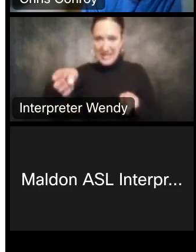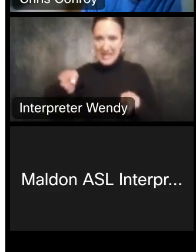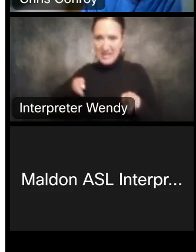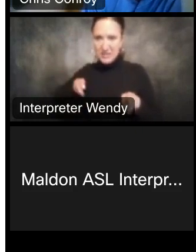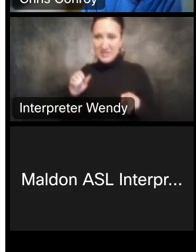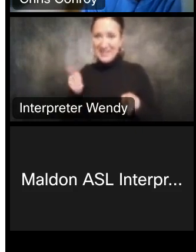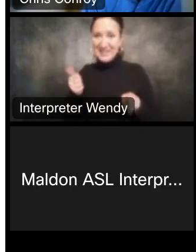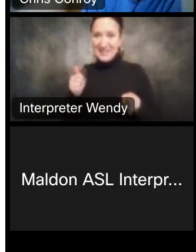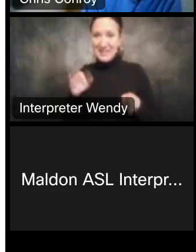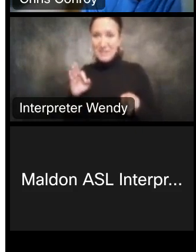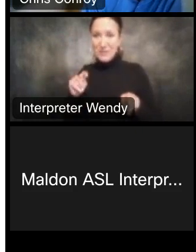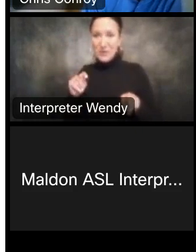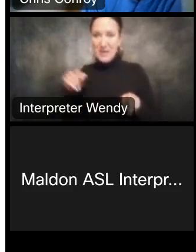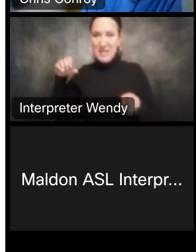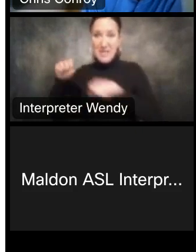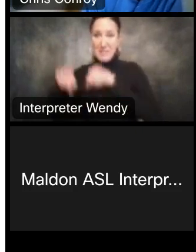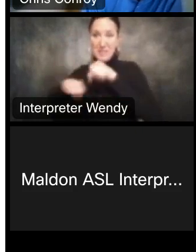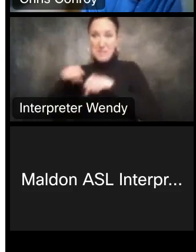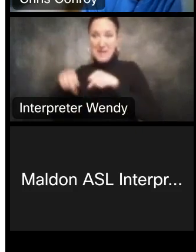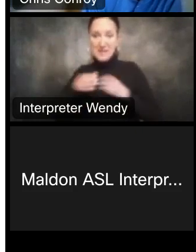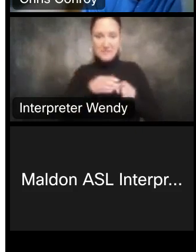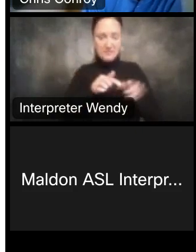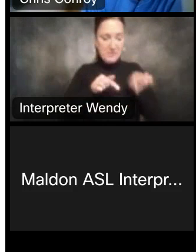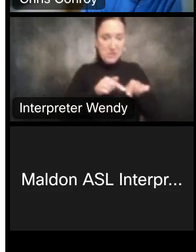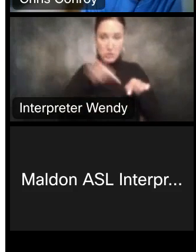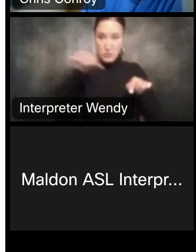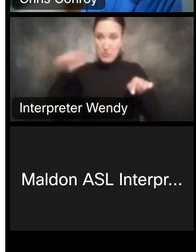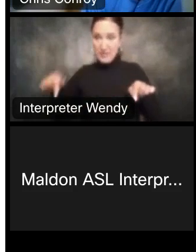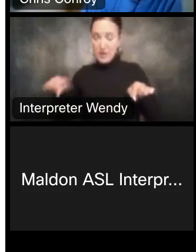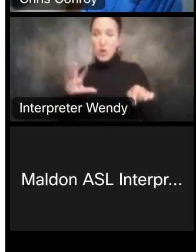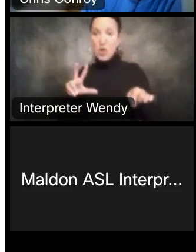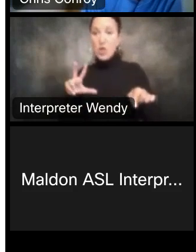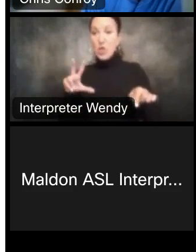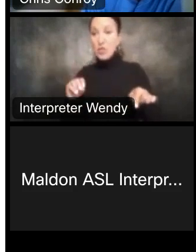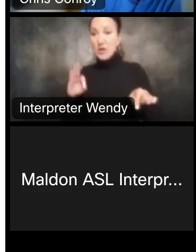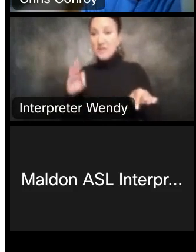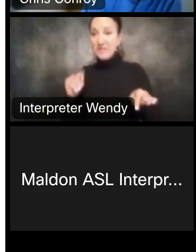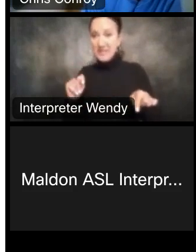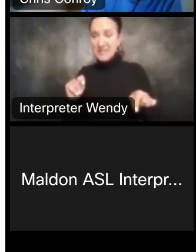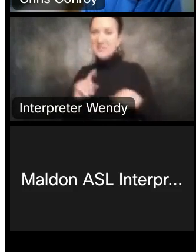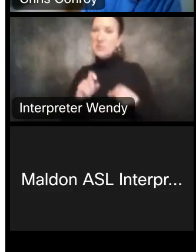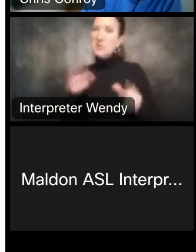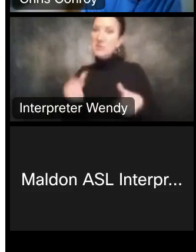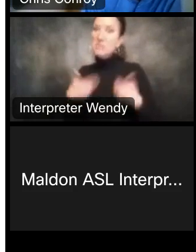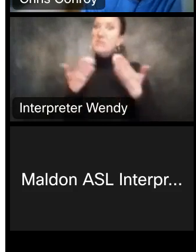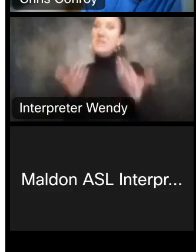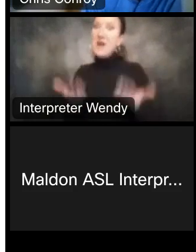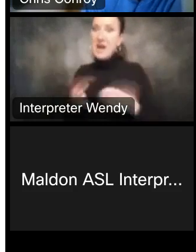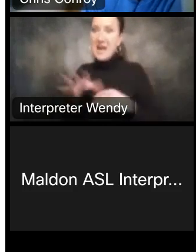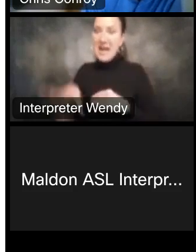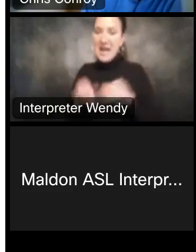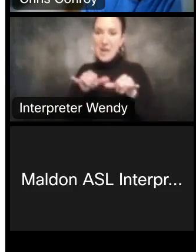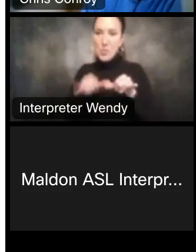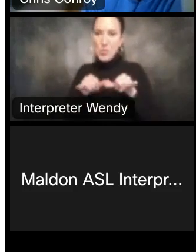10-foot separated bike trail is about 30 feet. And so we would need to provide an additional 21-foot width